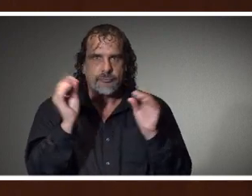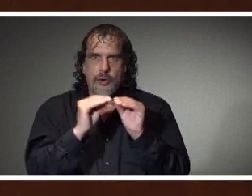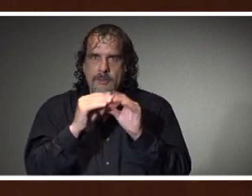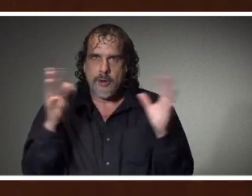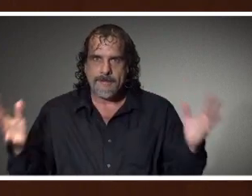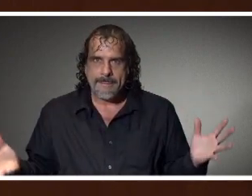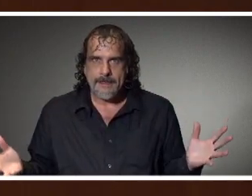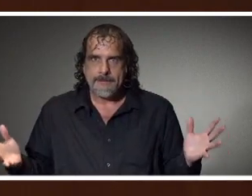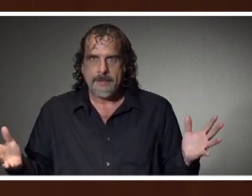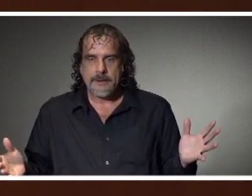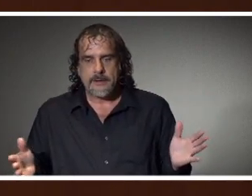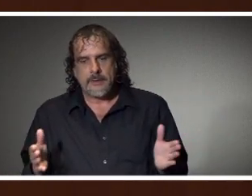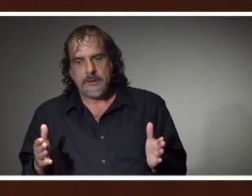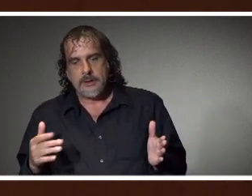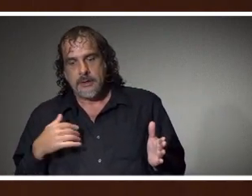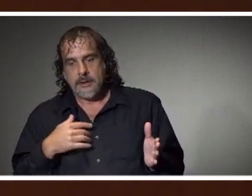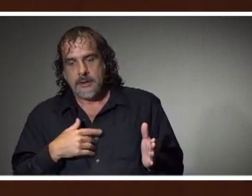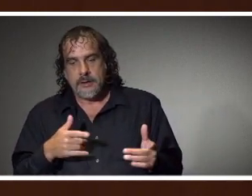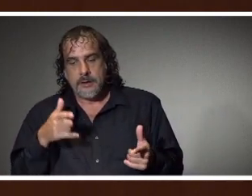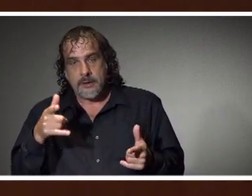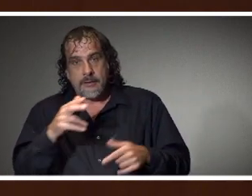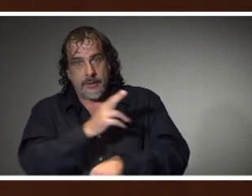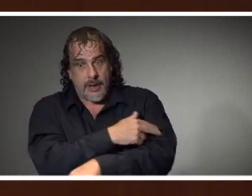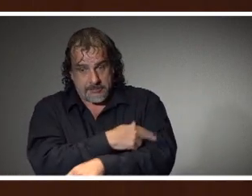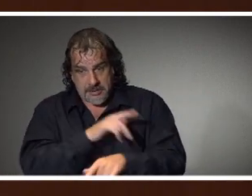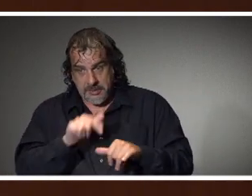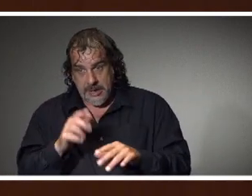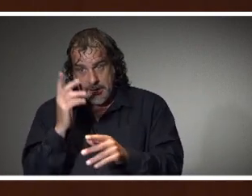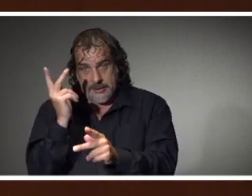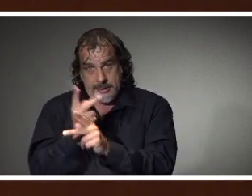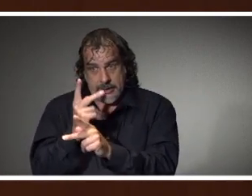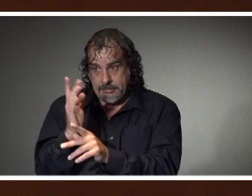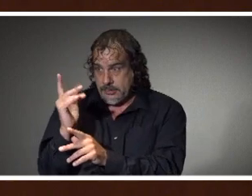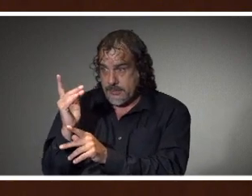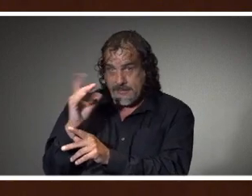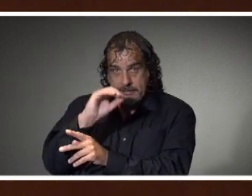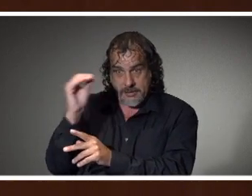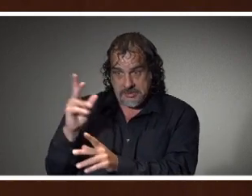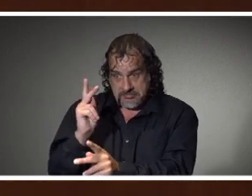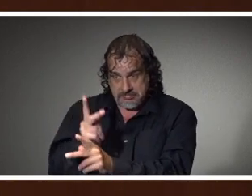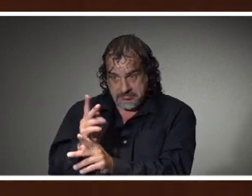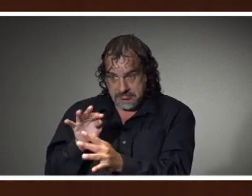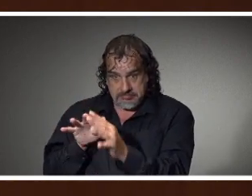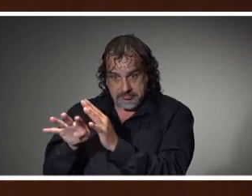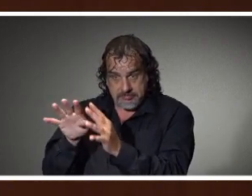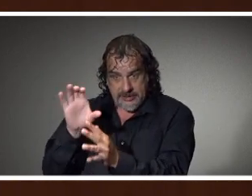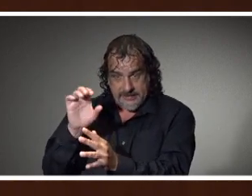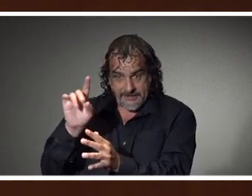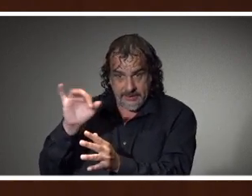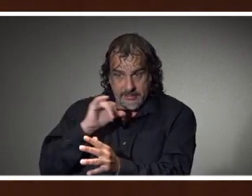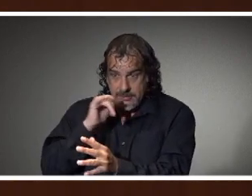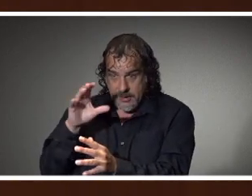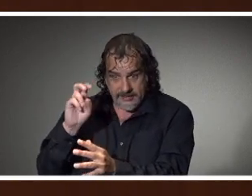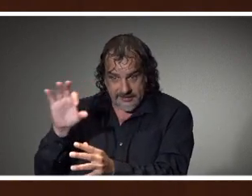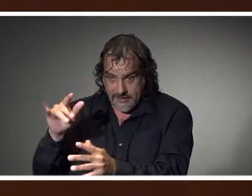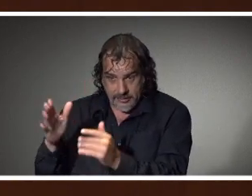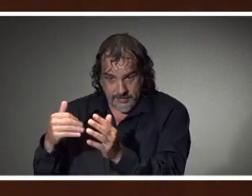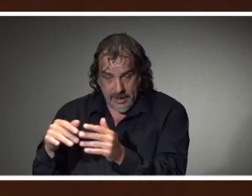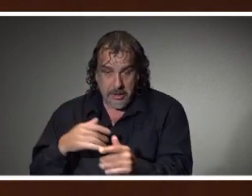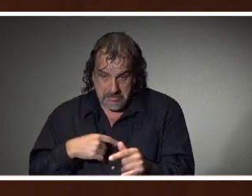We're looking to permit some of that if a hospital can maintain the ability to take care of incoming patients, whether they're COVID patients or non-COVID